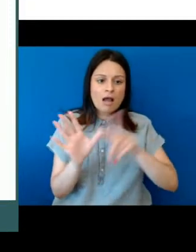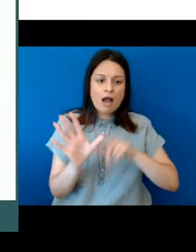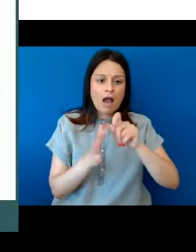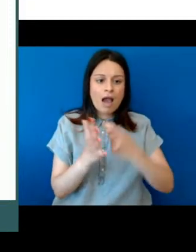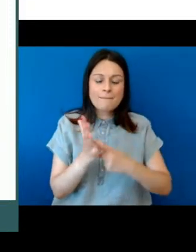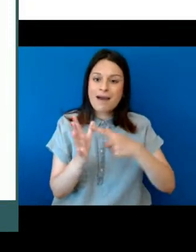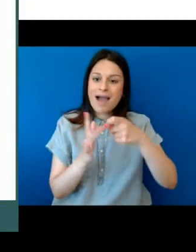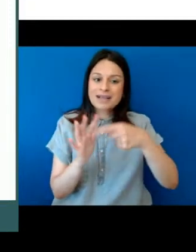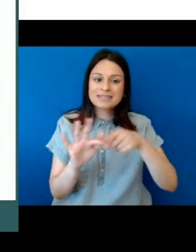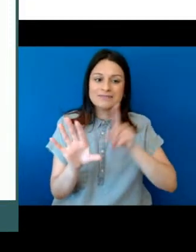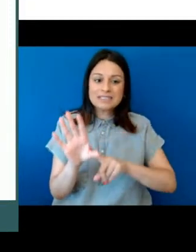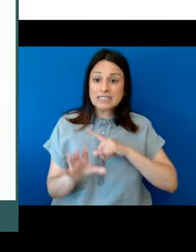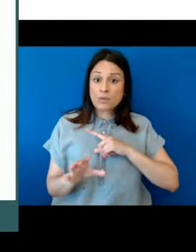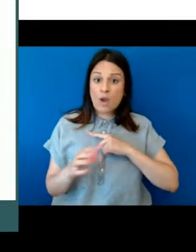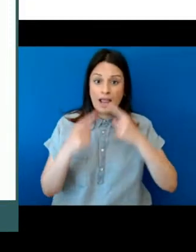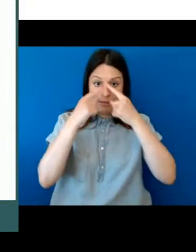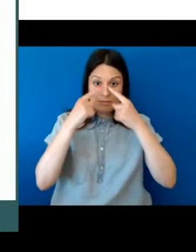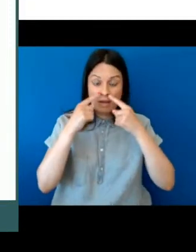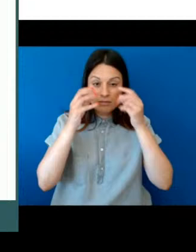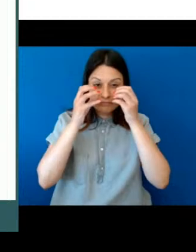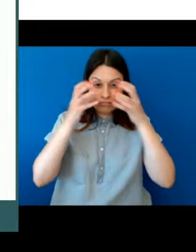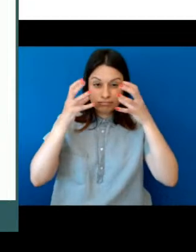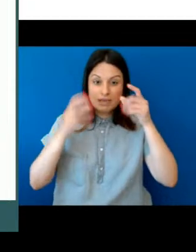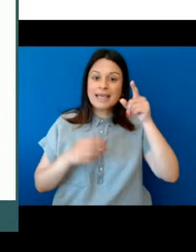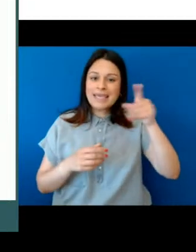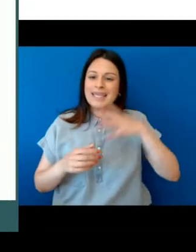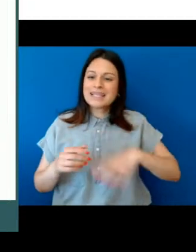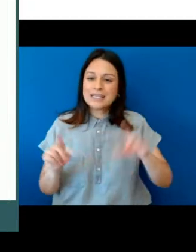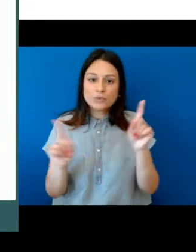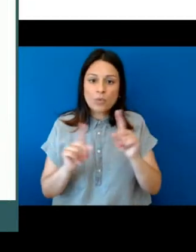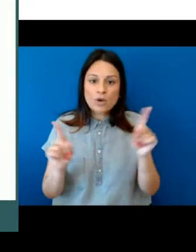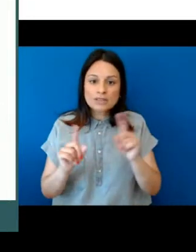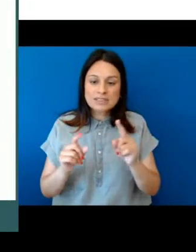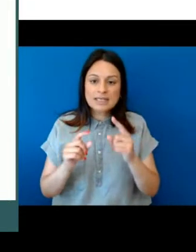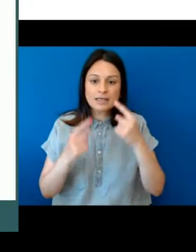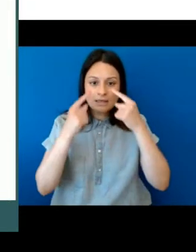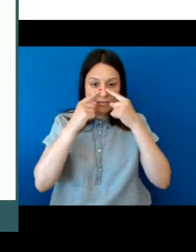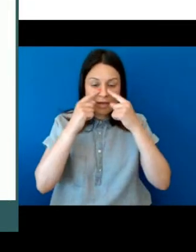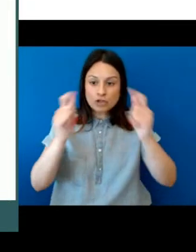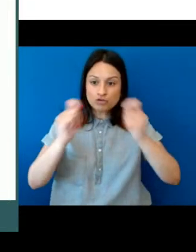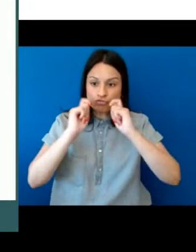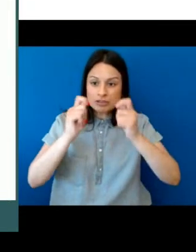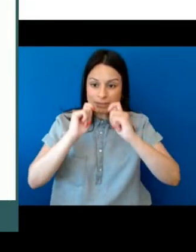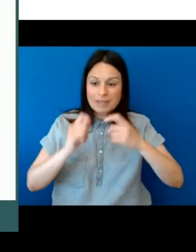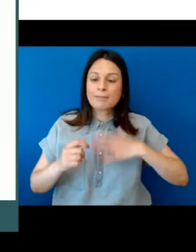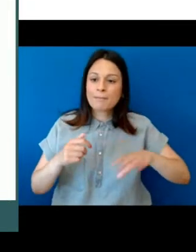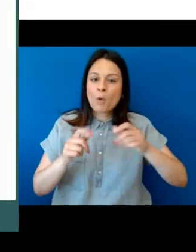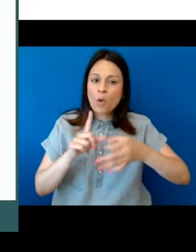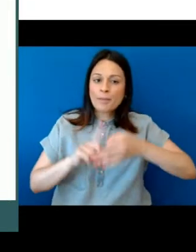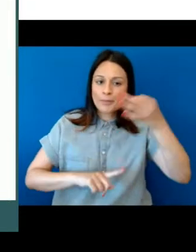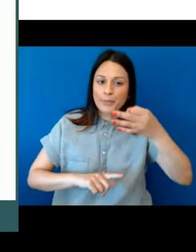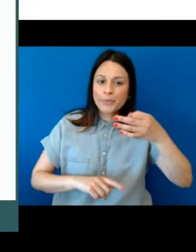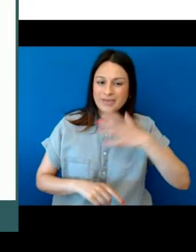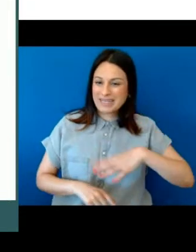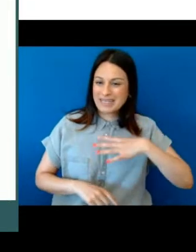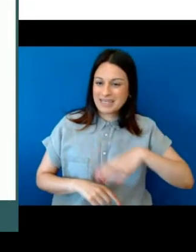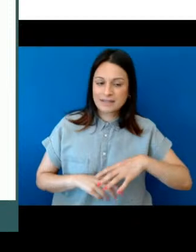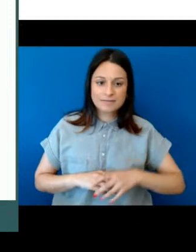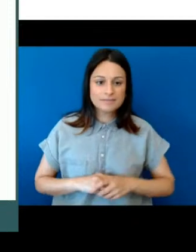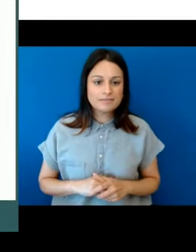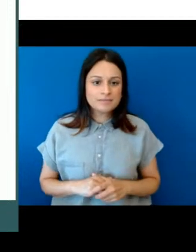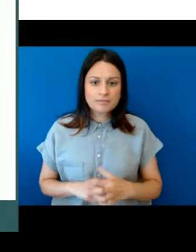nose. And he needs better nasal treatment. And there's evidence